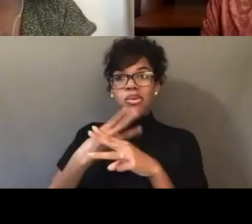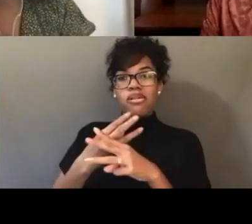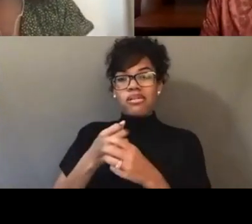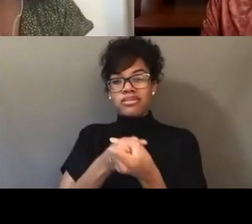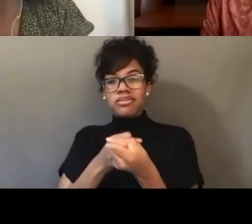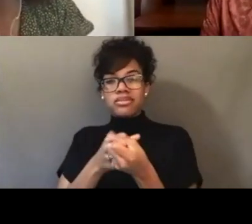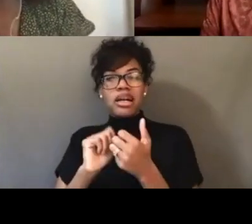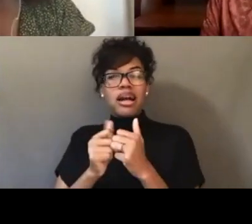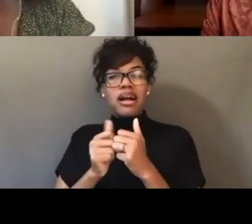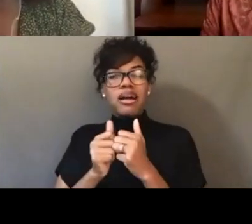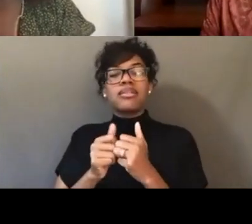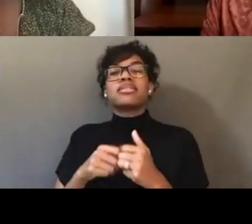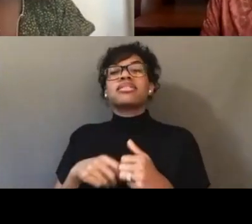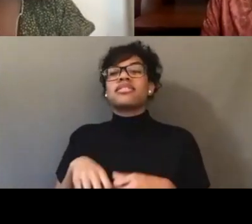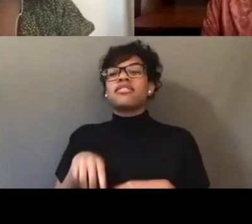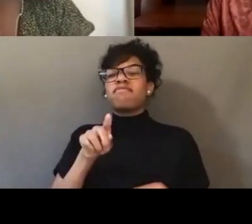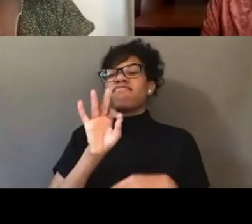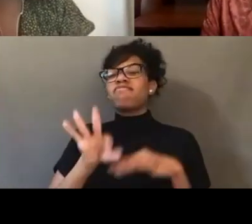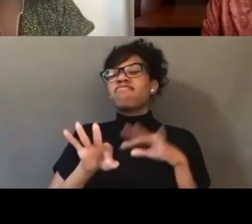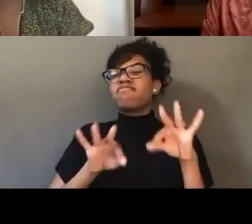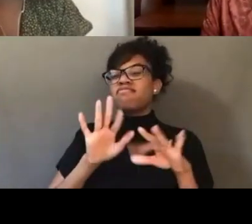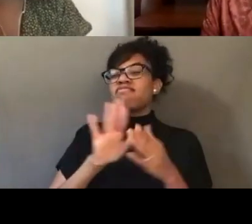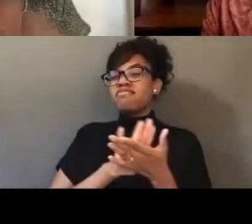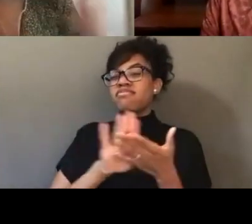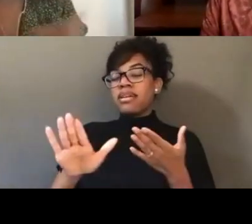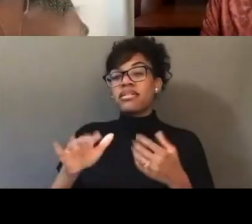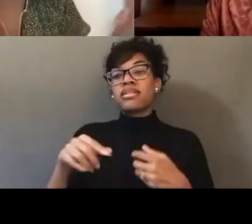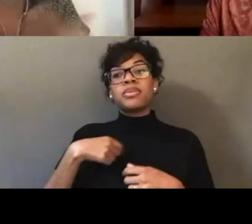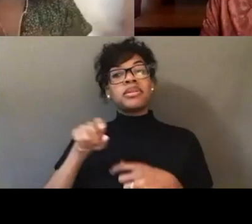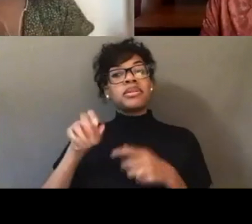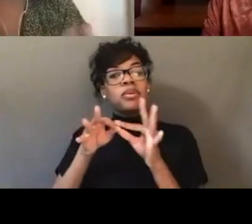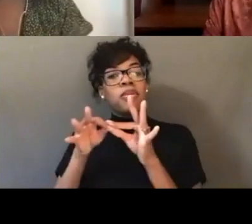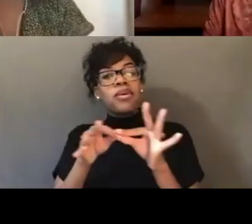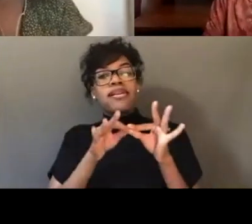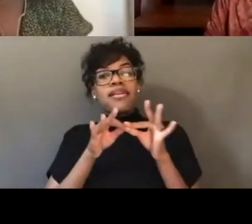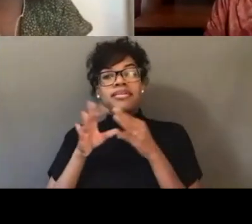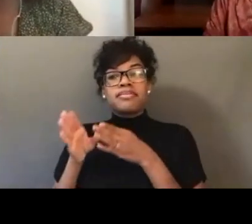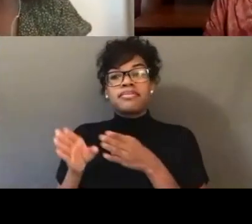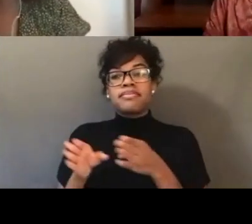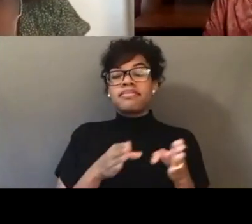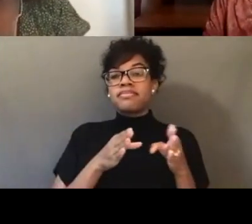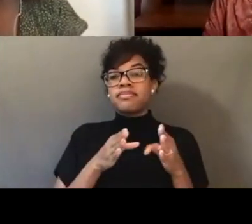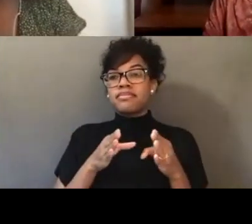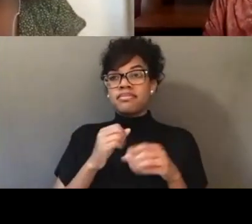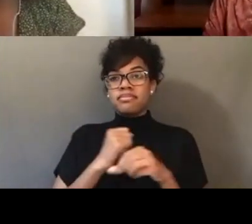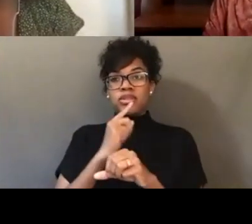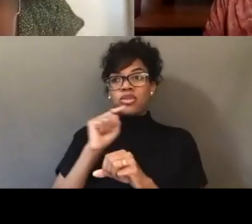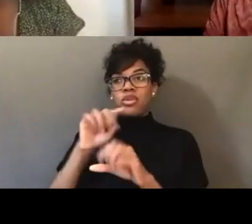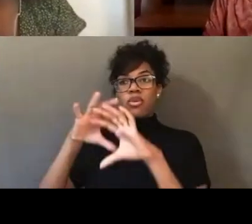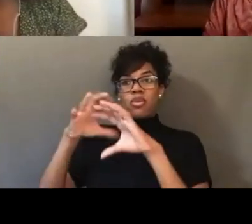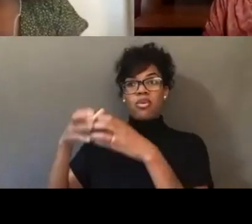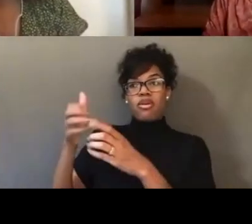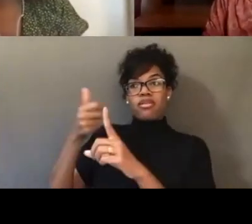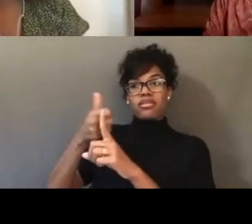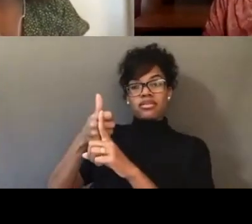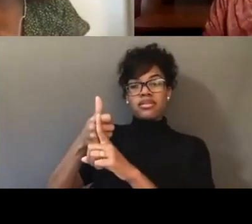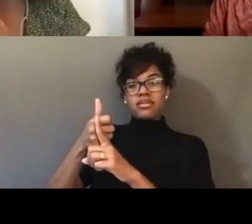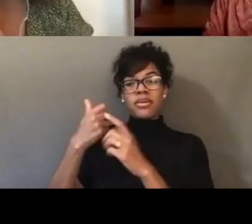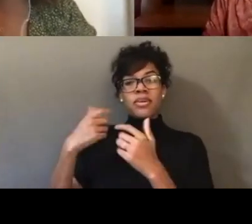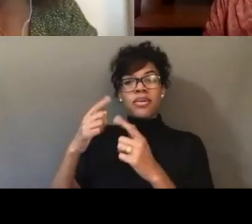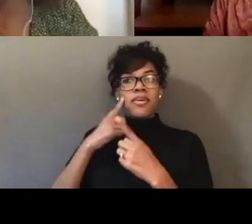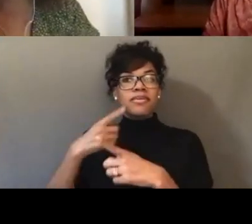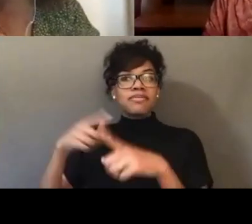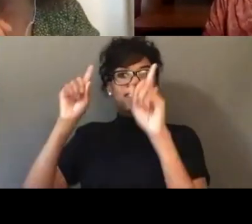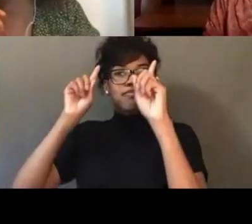can organize to make sure that this world, the world that we all deserve to live in, is achieved. And so